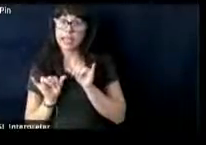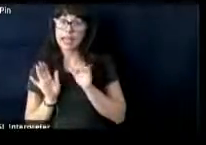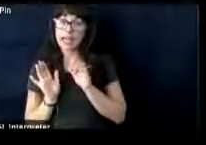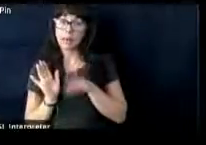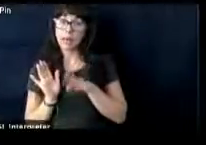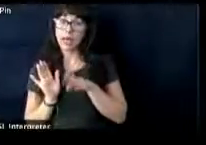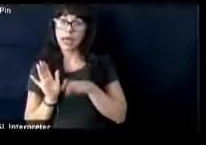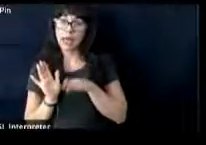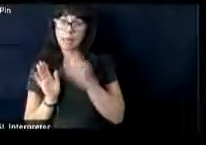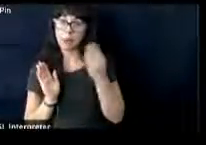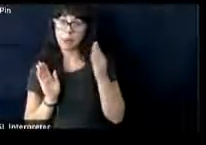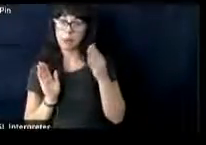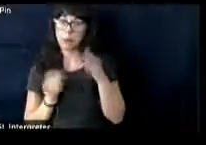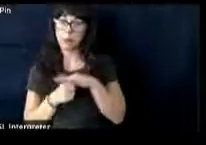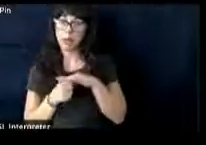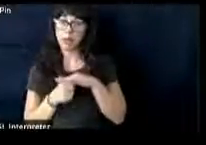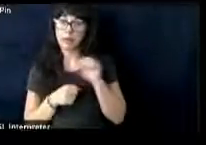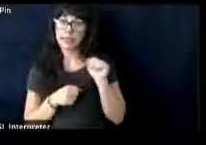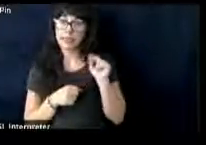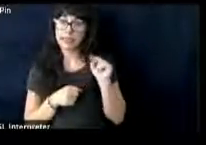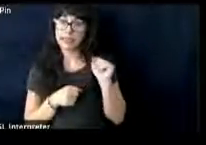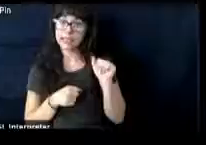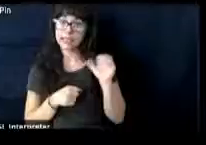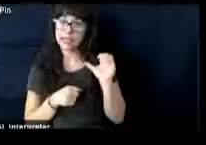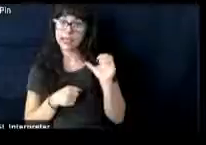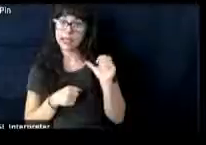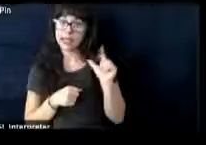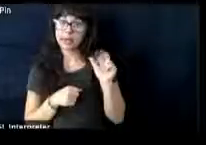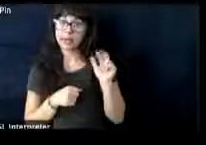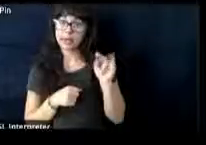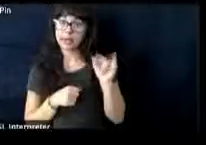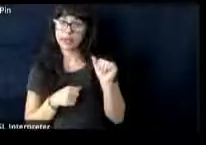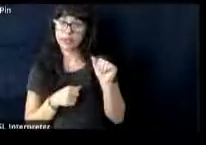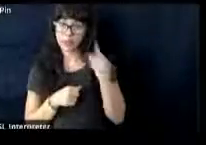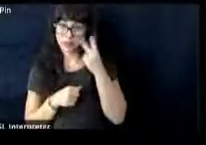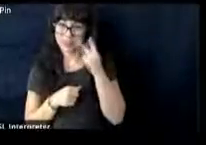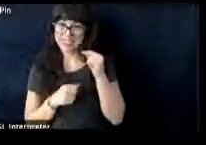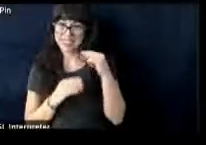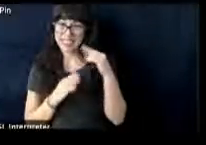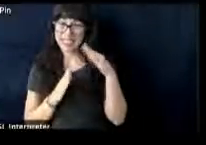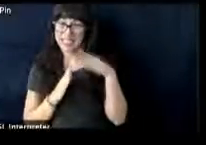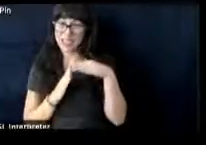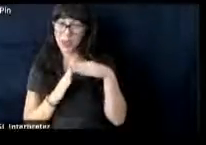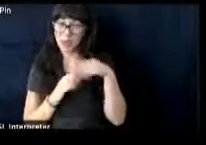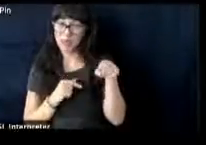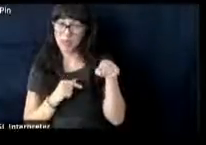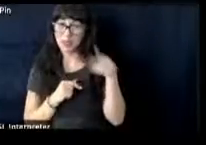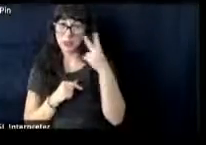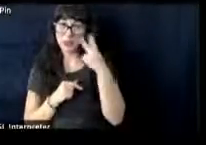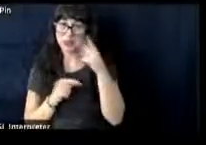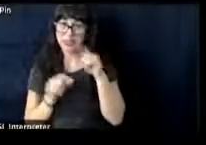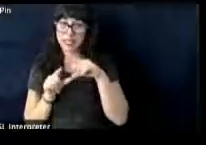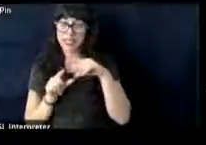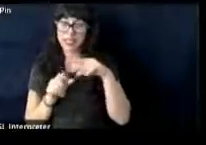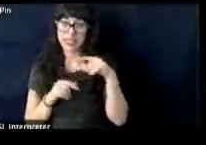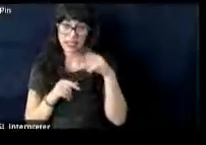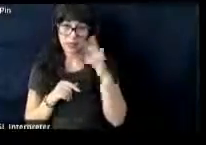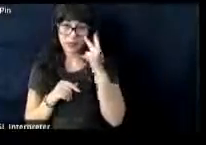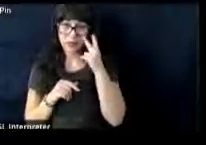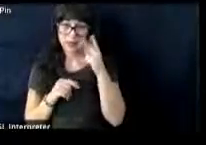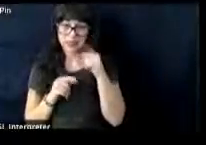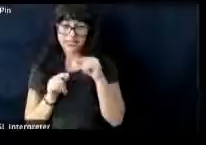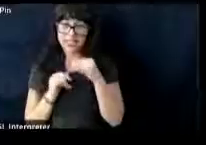blue area of Santa Clarita. See that tip there? Back where you see the little part that goes on the other side of the